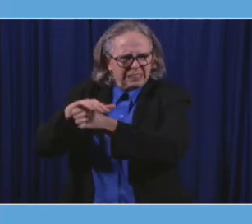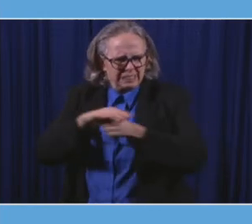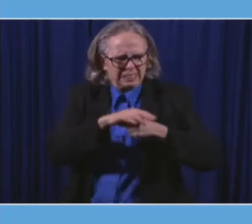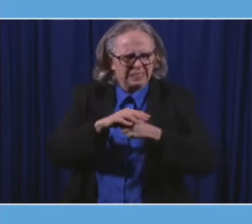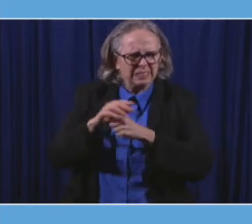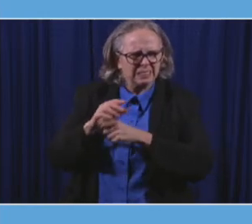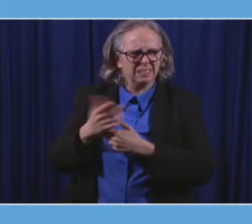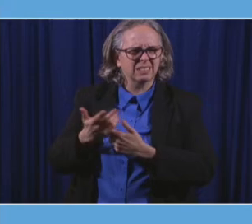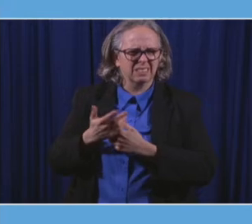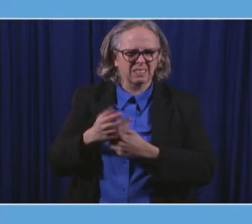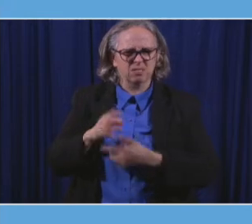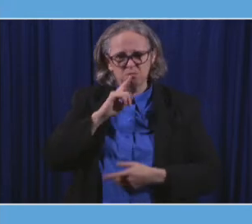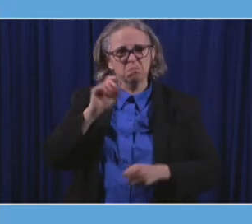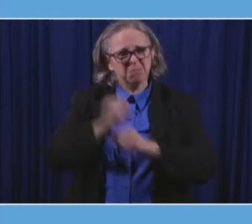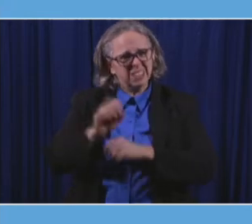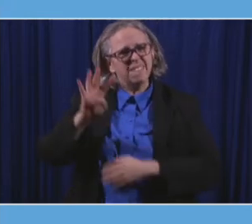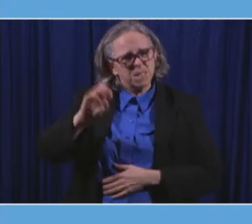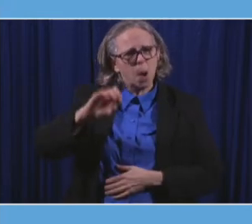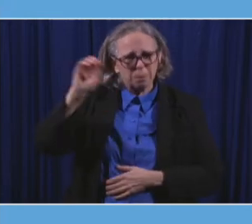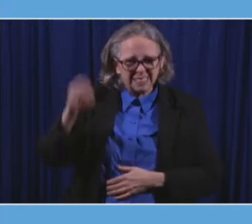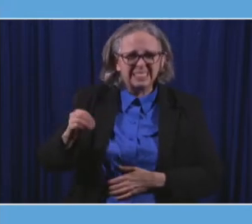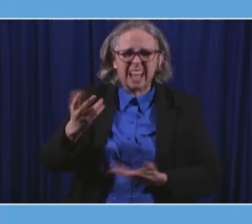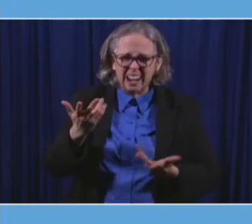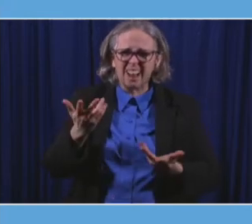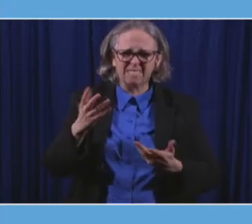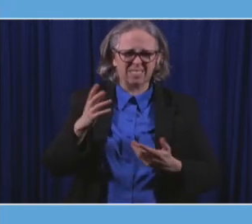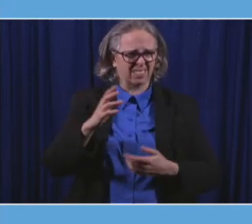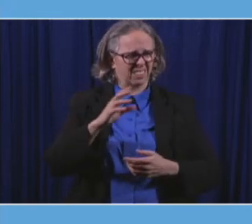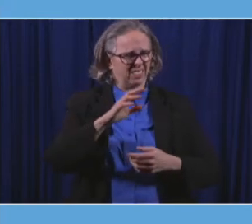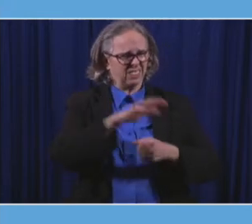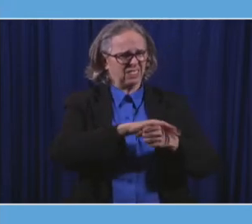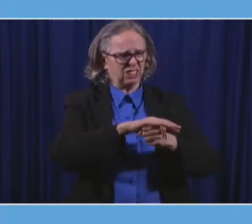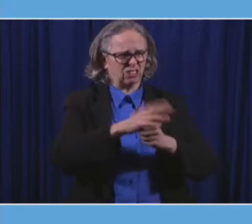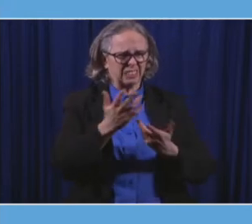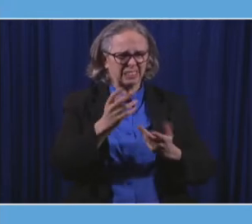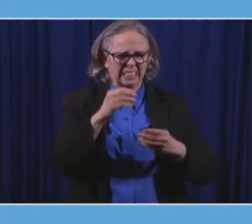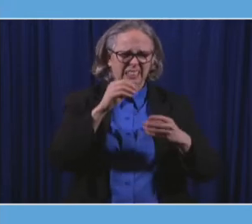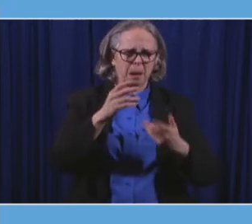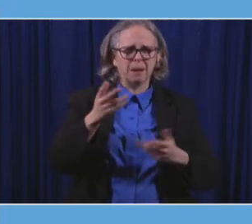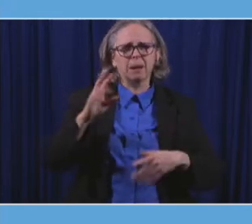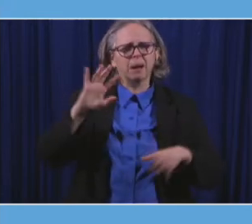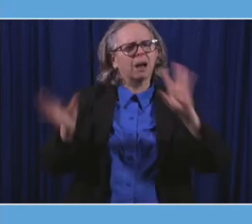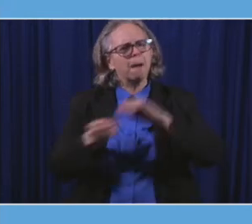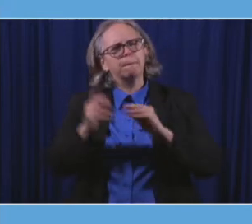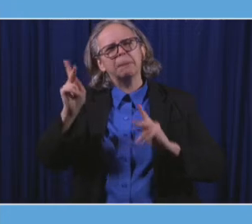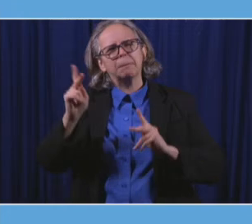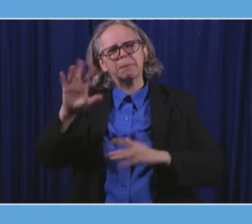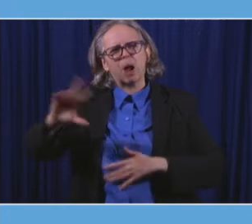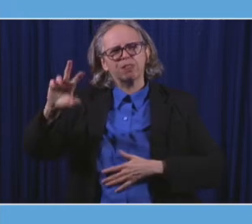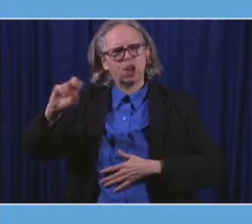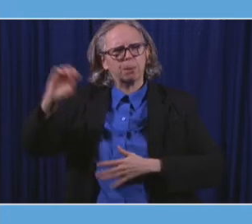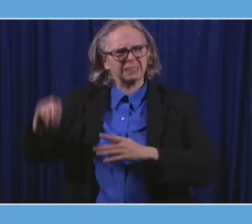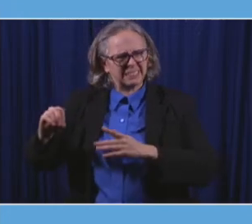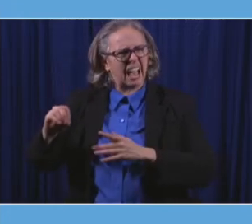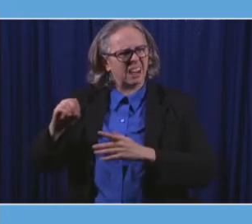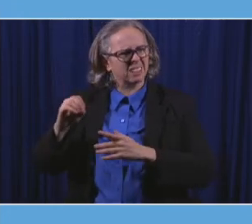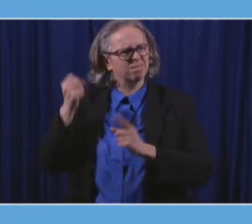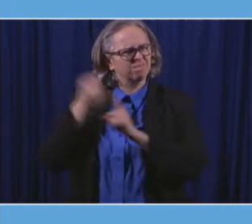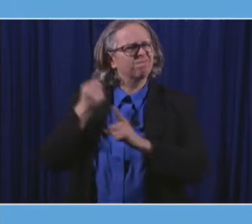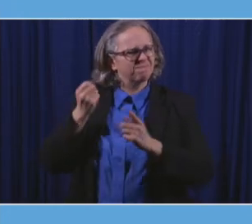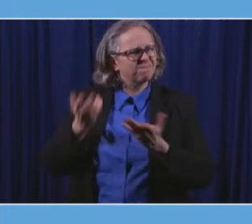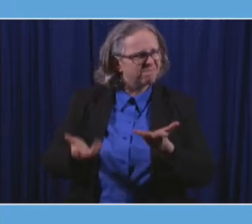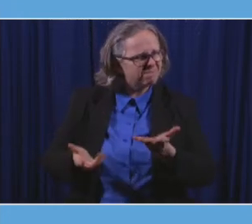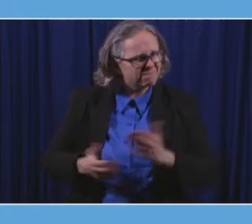to population, it's a little under 30%. So about 30%, 29%, 29.1% of